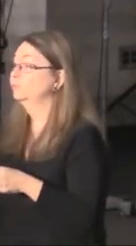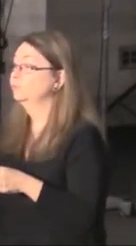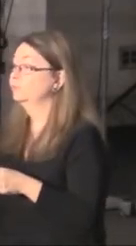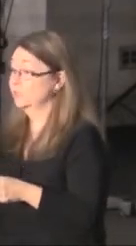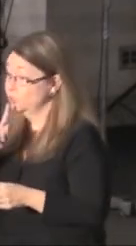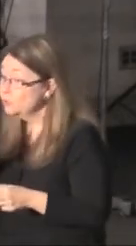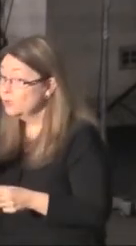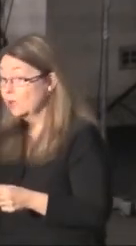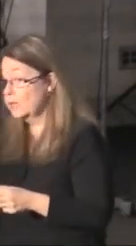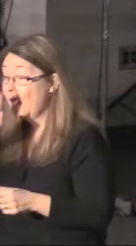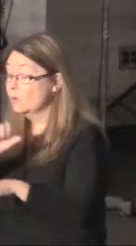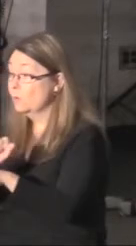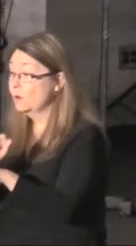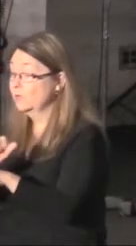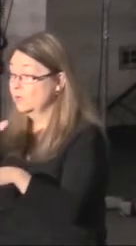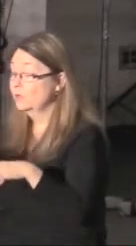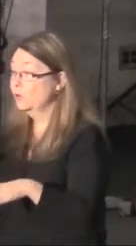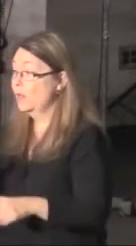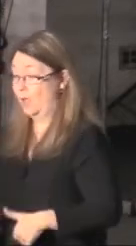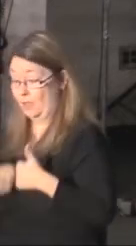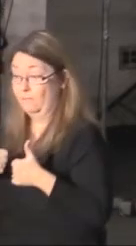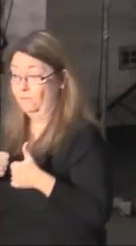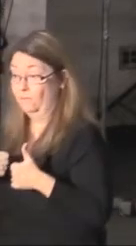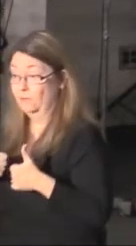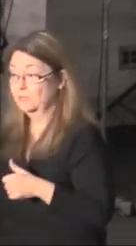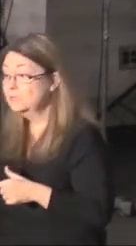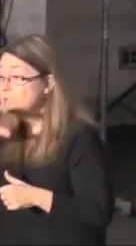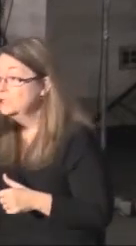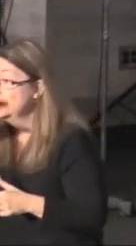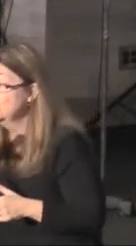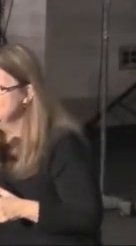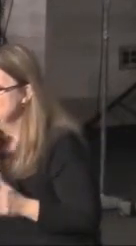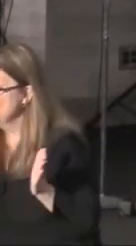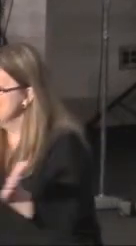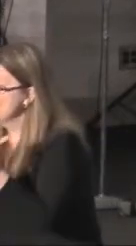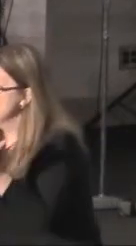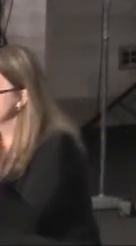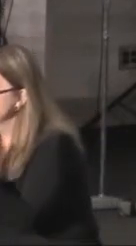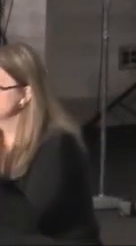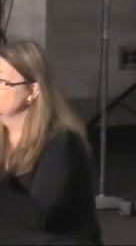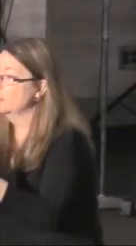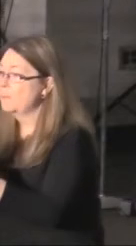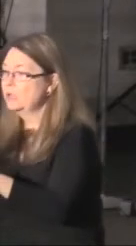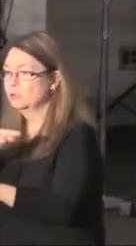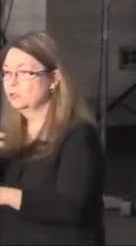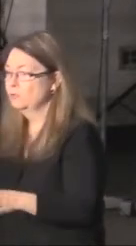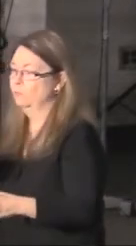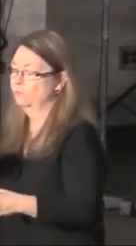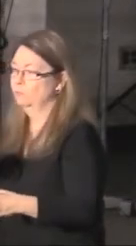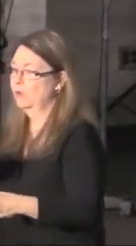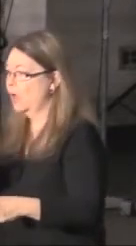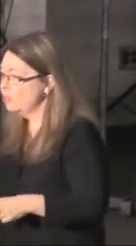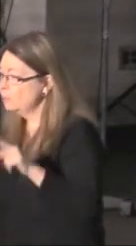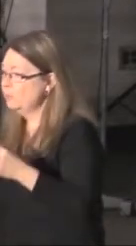Could it be true that God is at work in your life, that he seeks not only to encourage and embolden those around you to